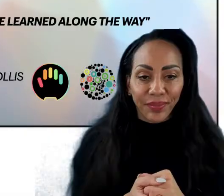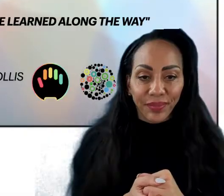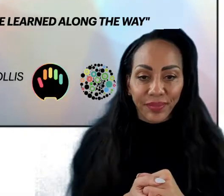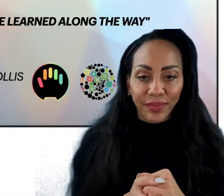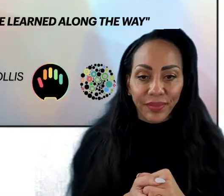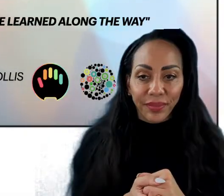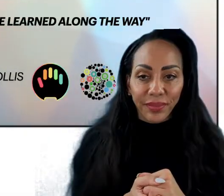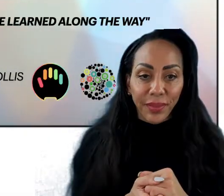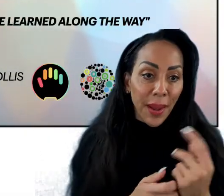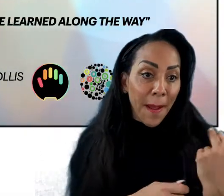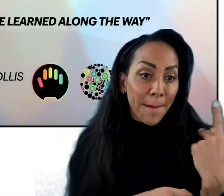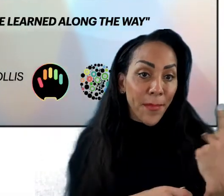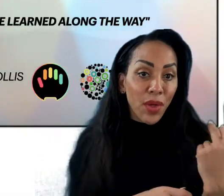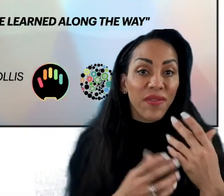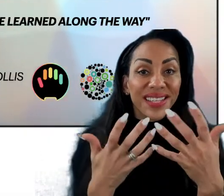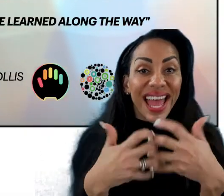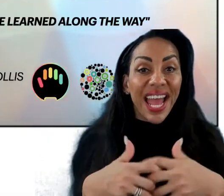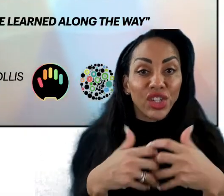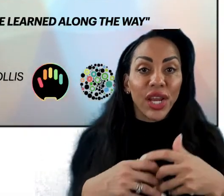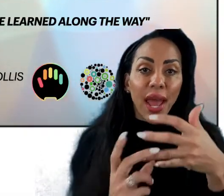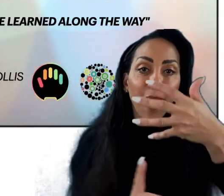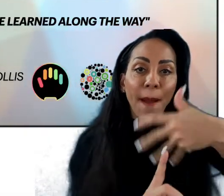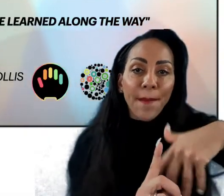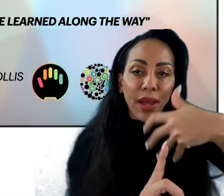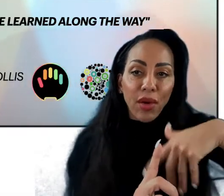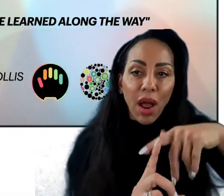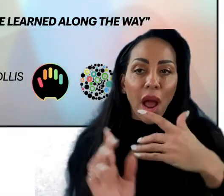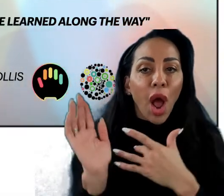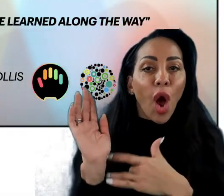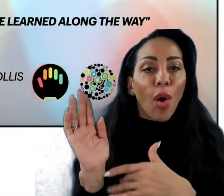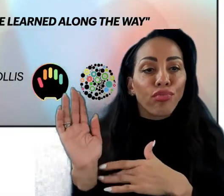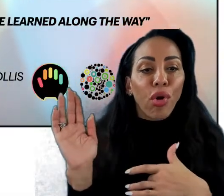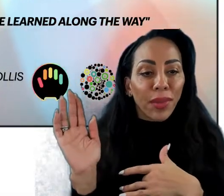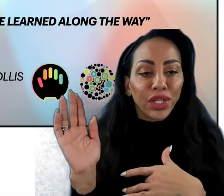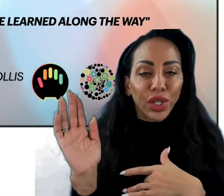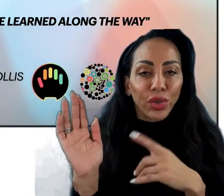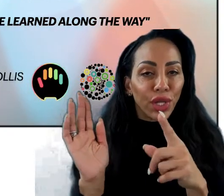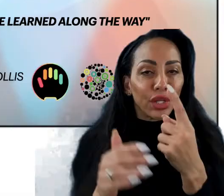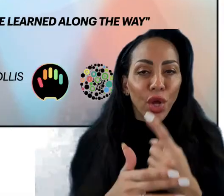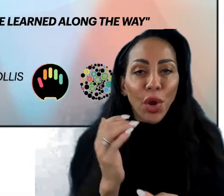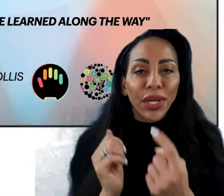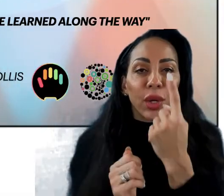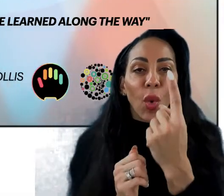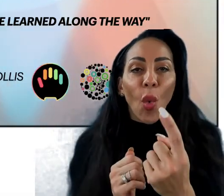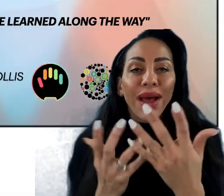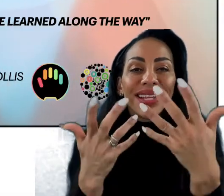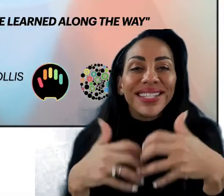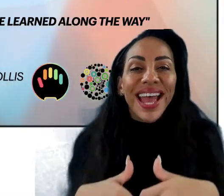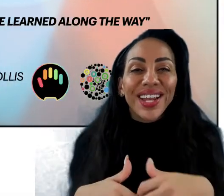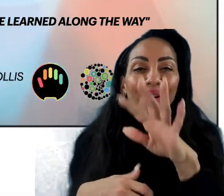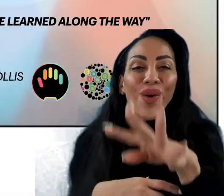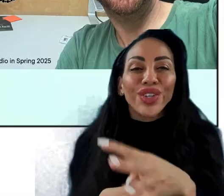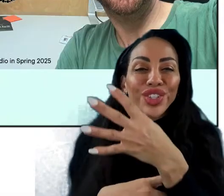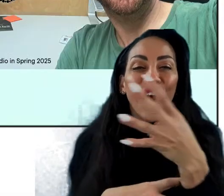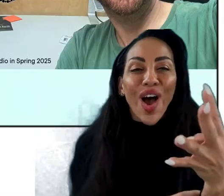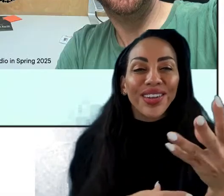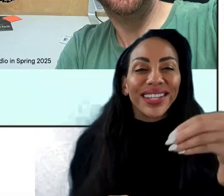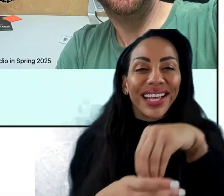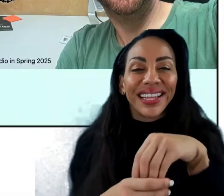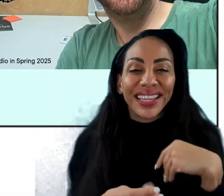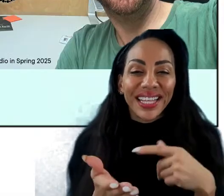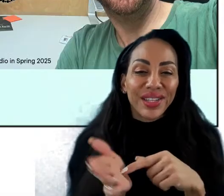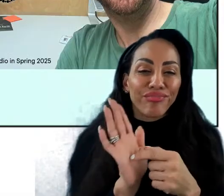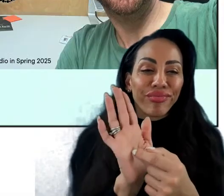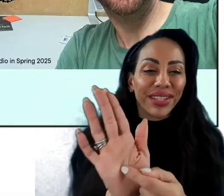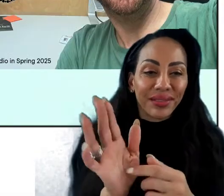Pete and I are both engineers, but I promise you there's only one graph, one vaguely technical chart in this entire presentation.